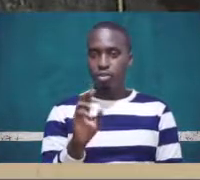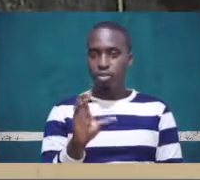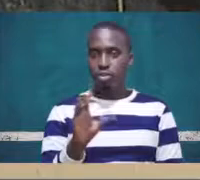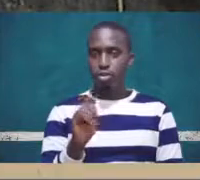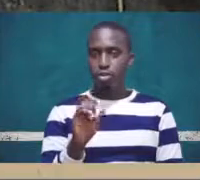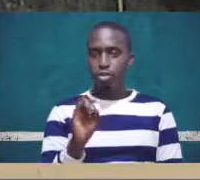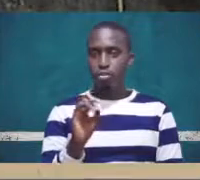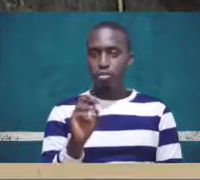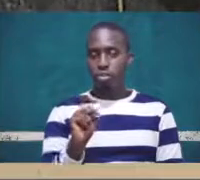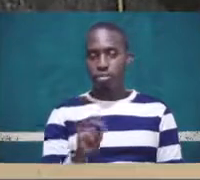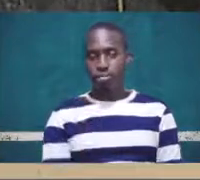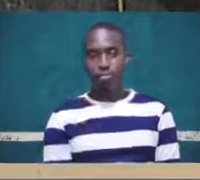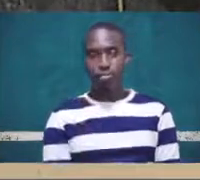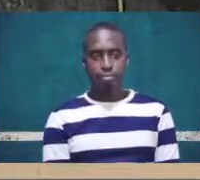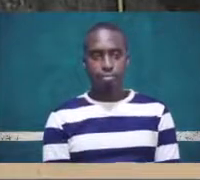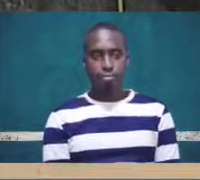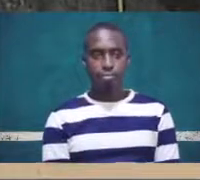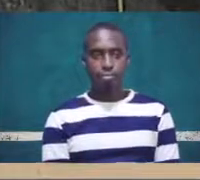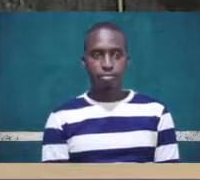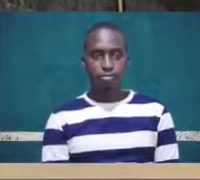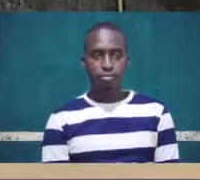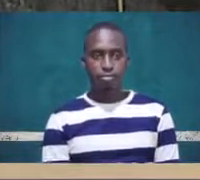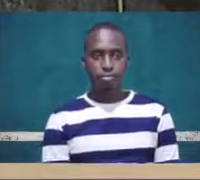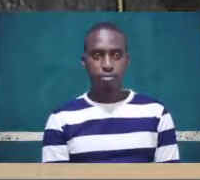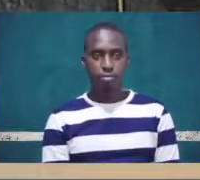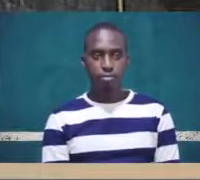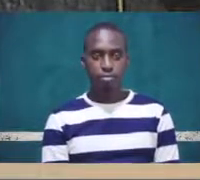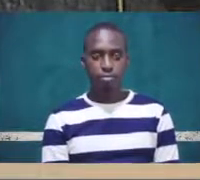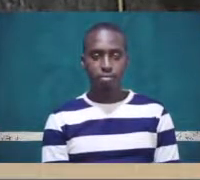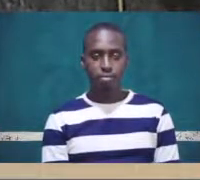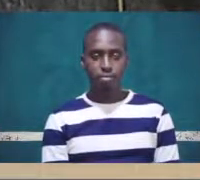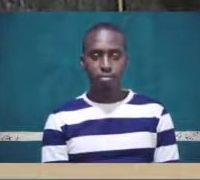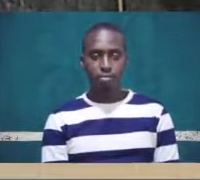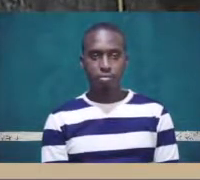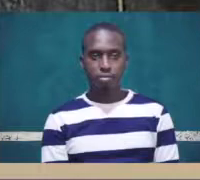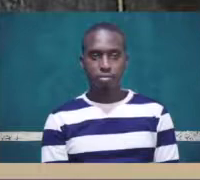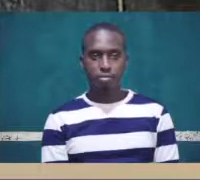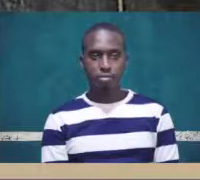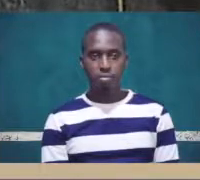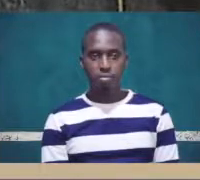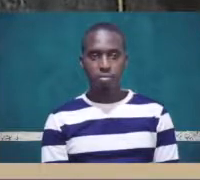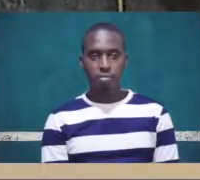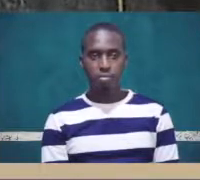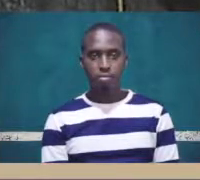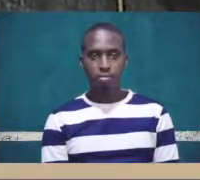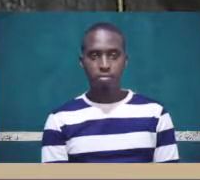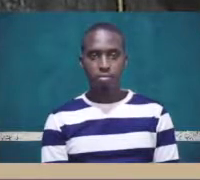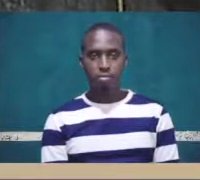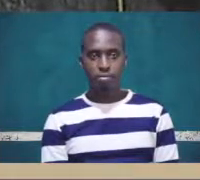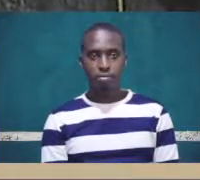buying of commodities. And buying of commodities without any trade